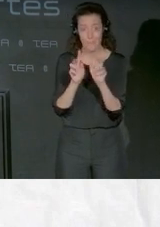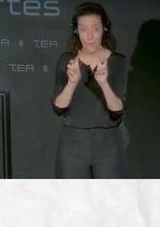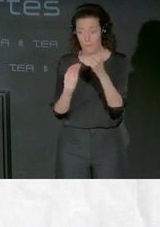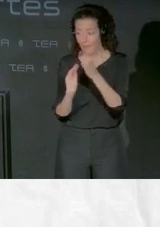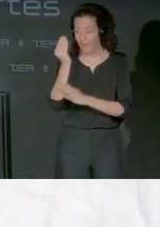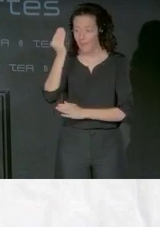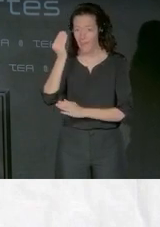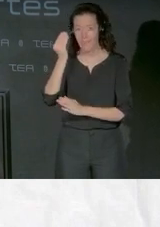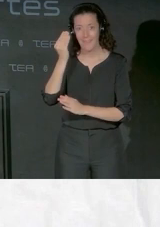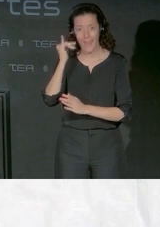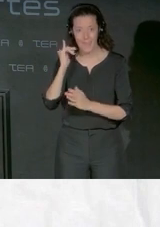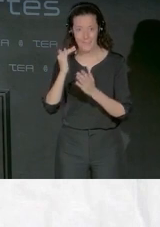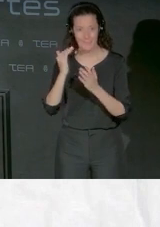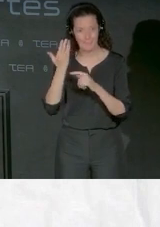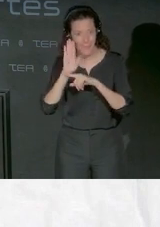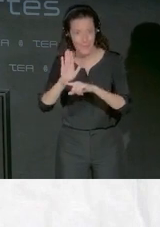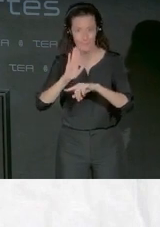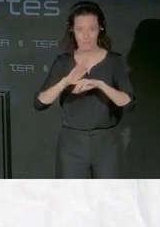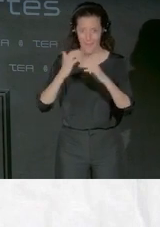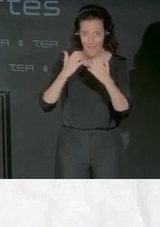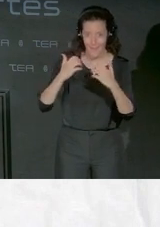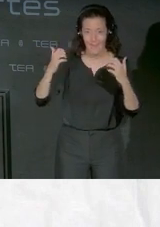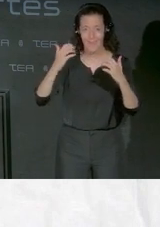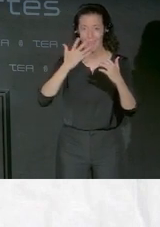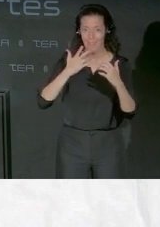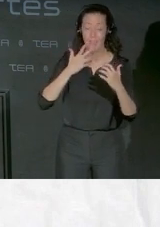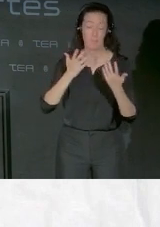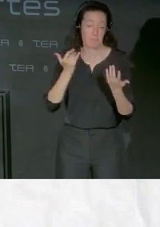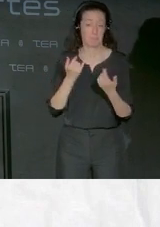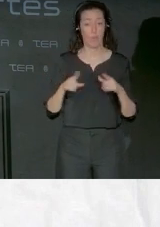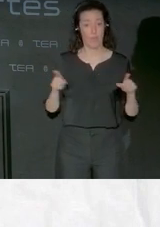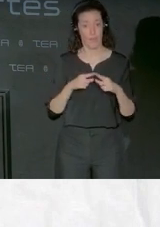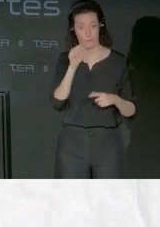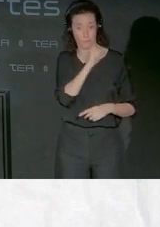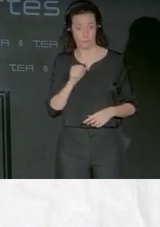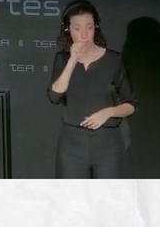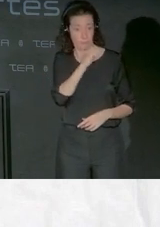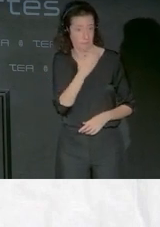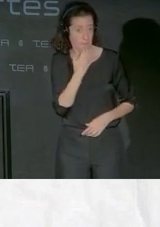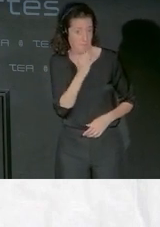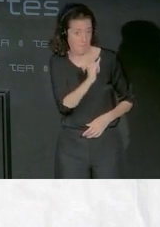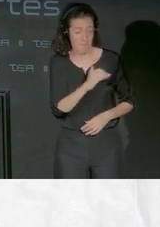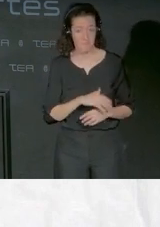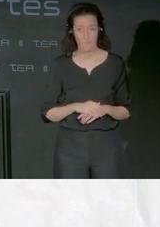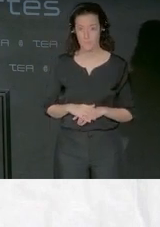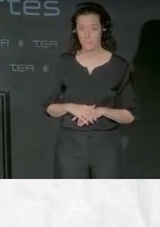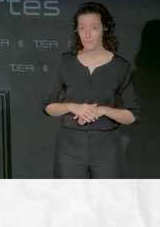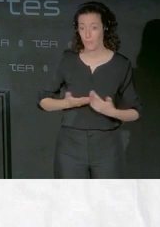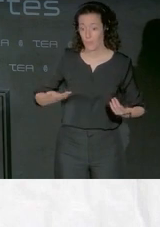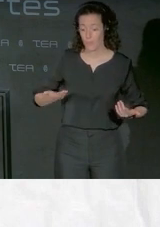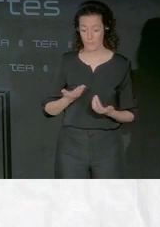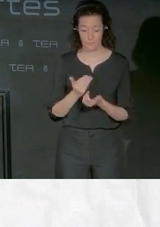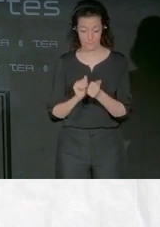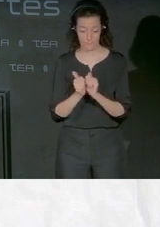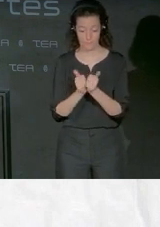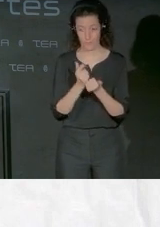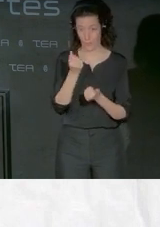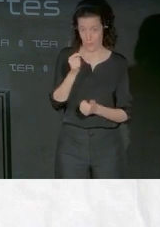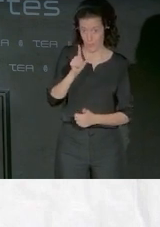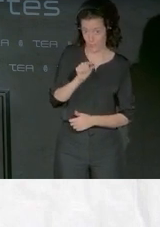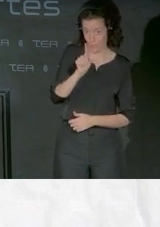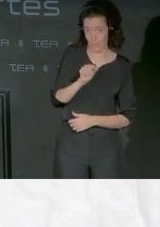video games sort of becoming films and vice versa. So this is really, well, it's growing not necessarily in terms of number, but probably